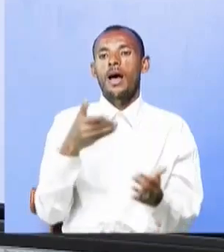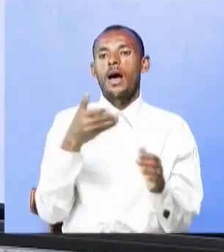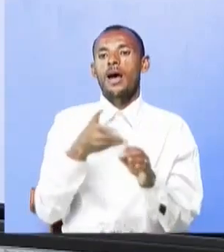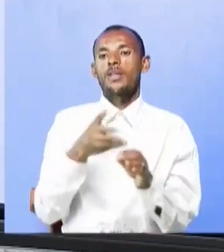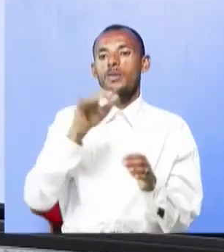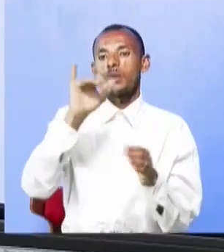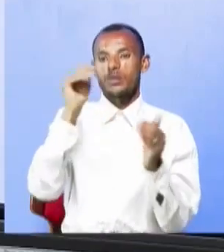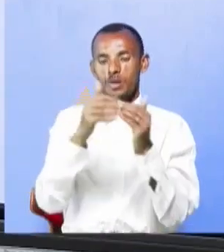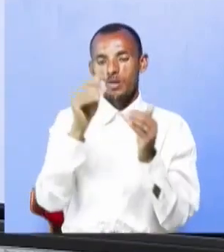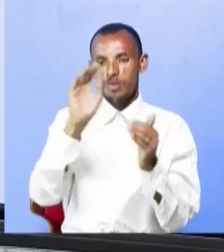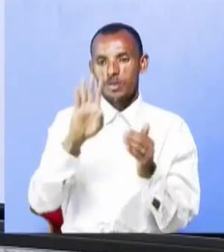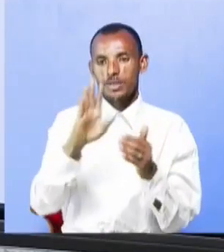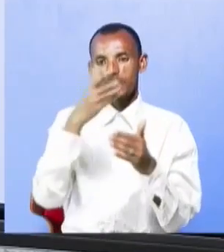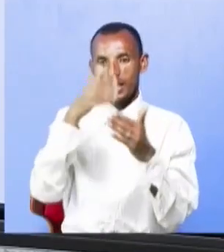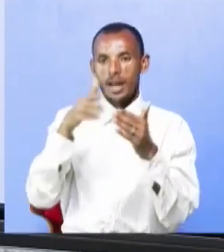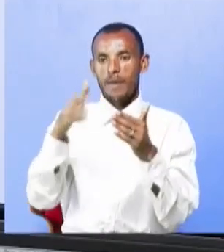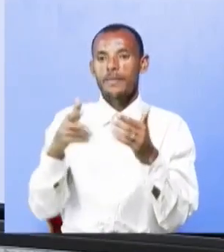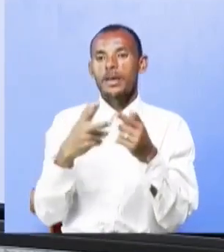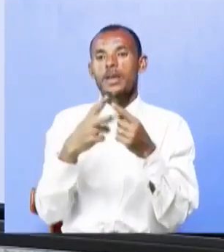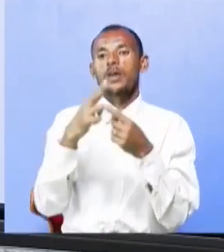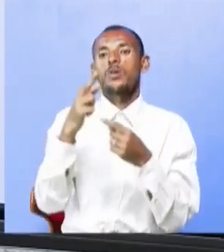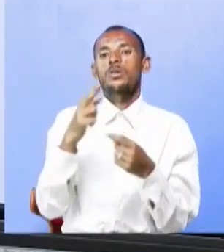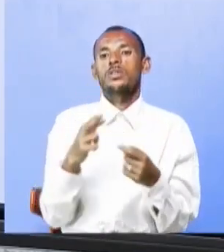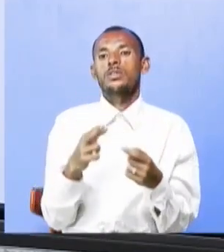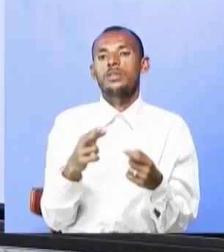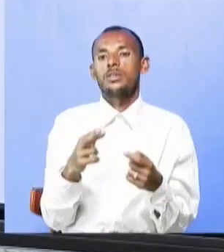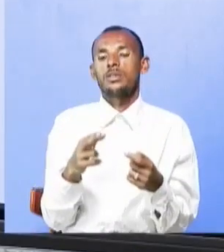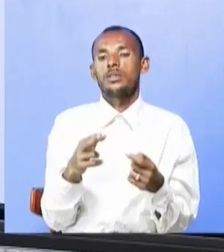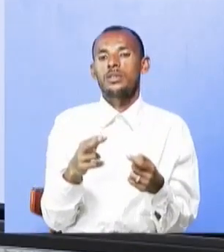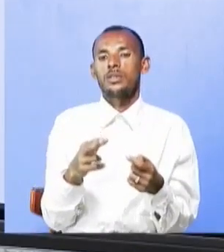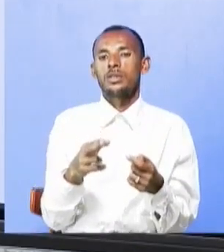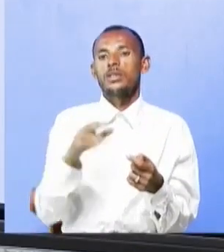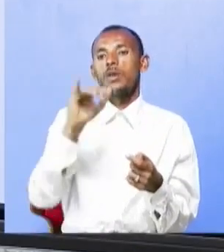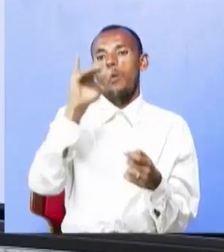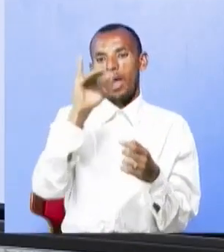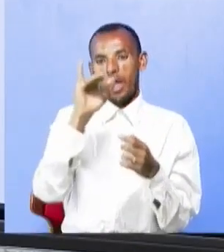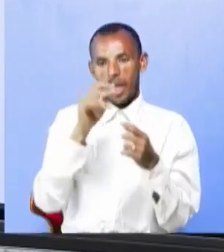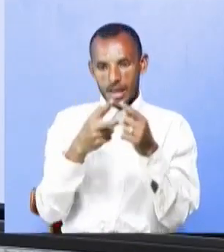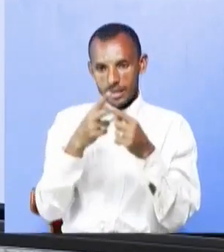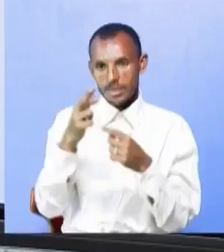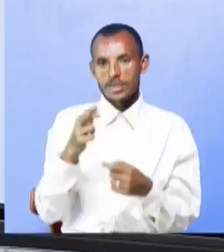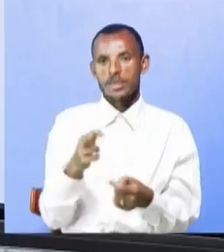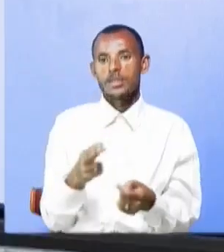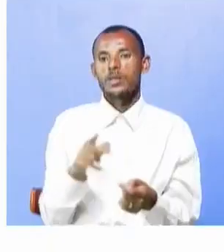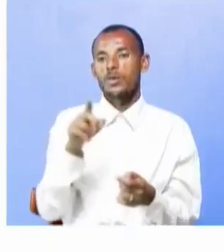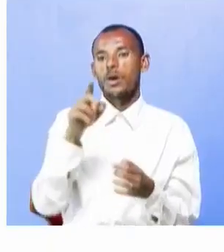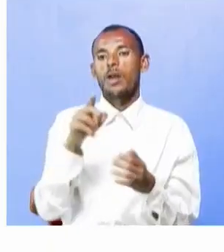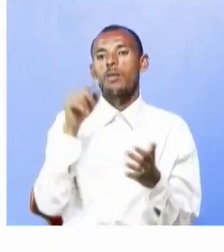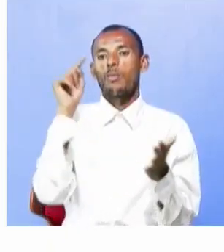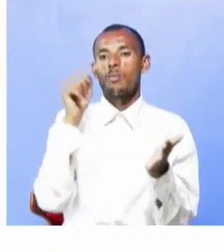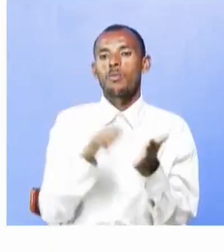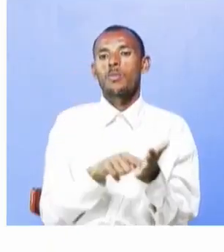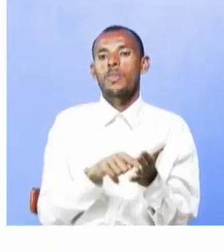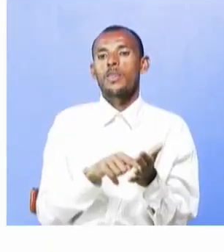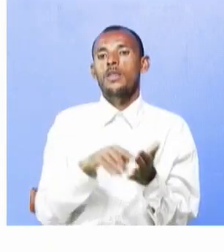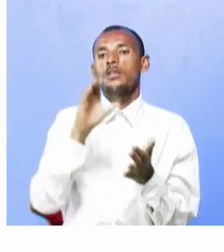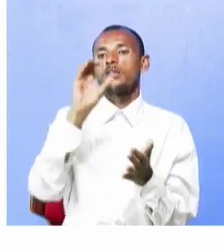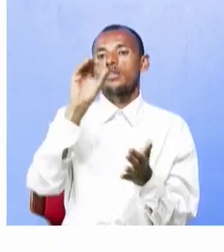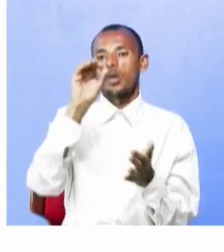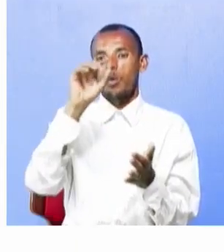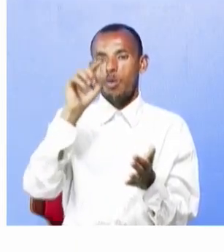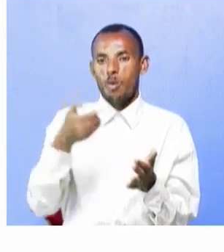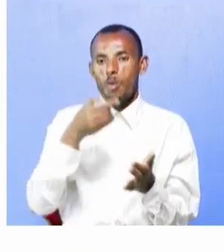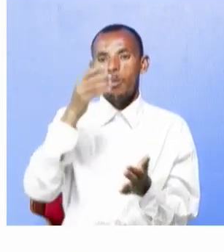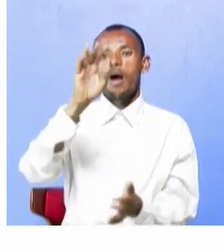to 4, the graph crosses the y-axis, or you can put 0,